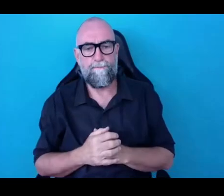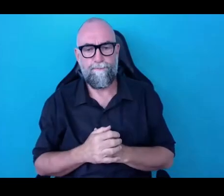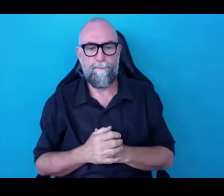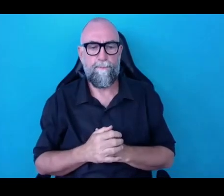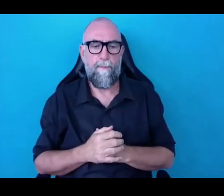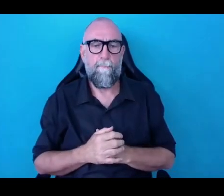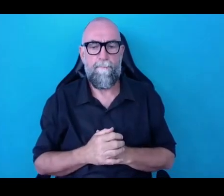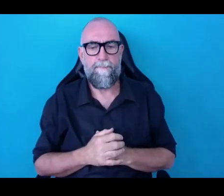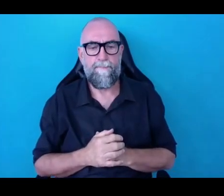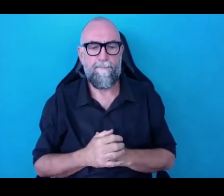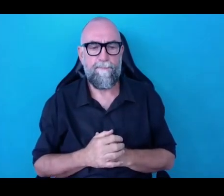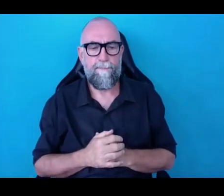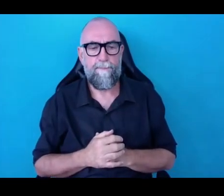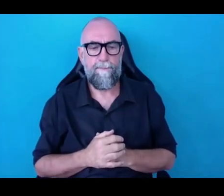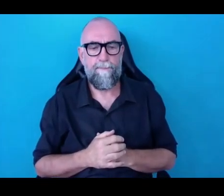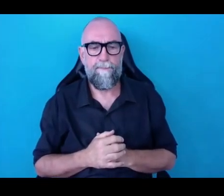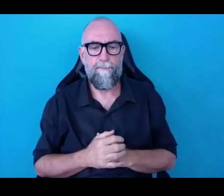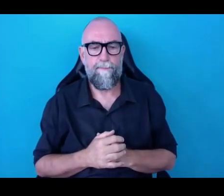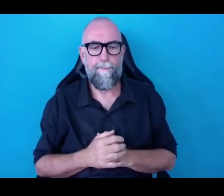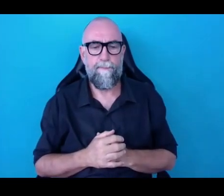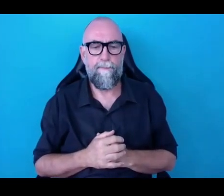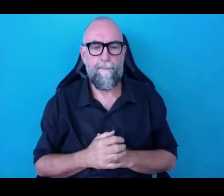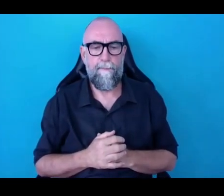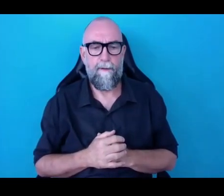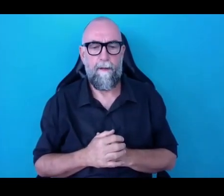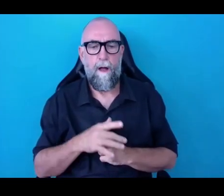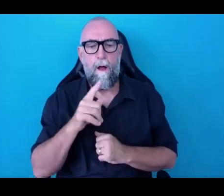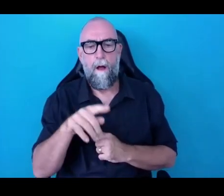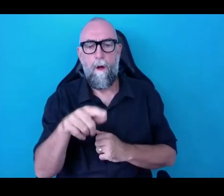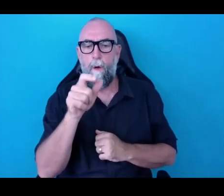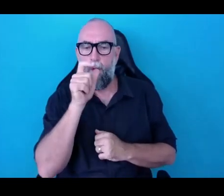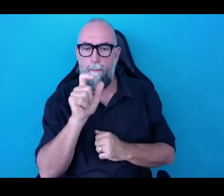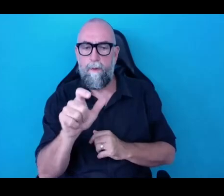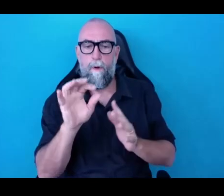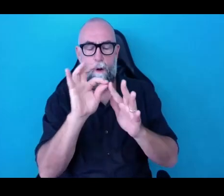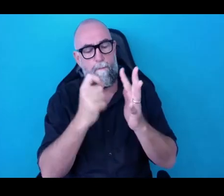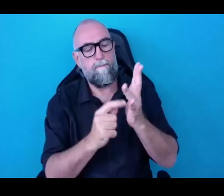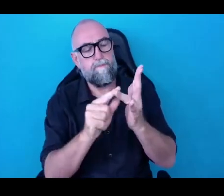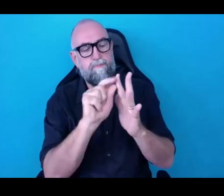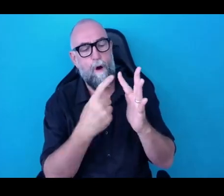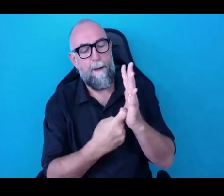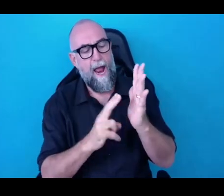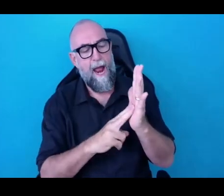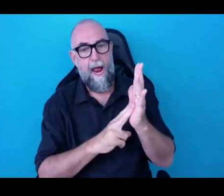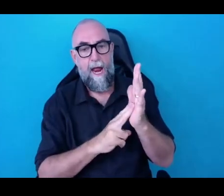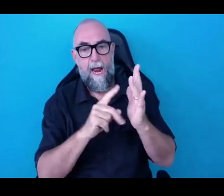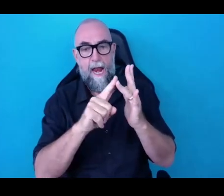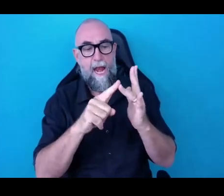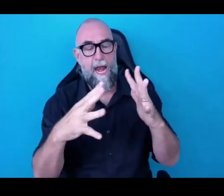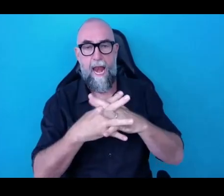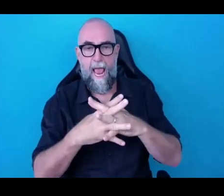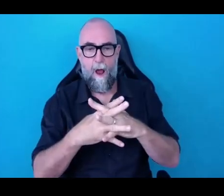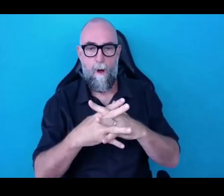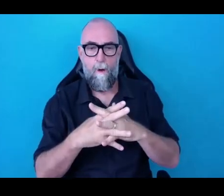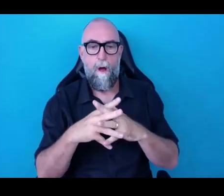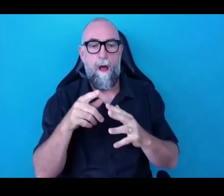please elaborate on the collective Proper Now? Sure. Proper Now is a group, I think we're around 10 people. I should actually know